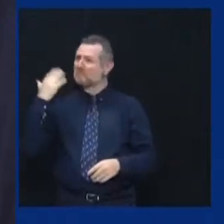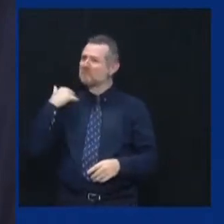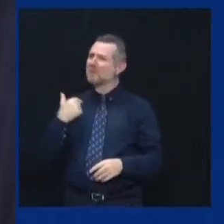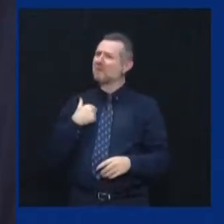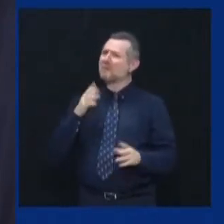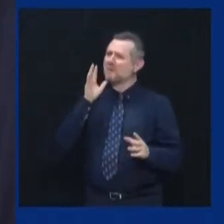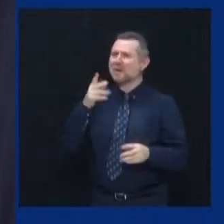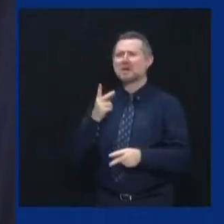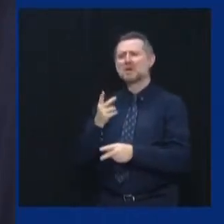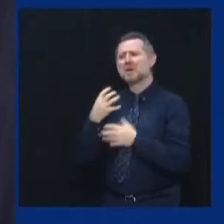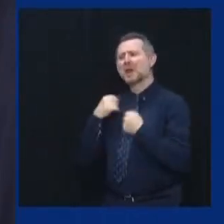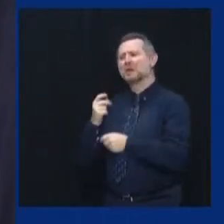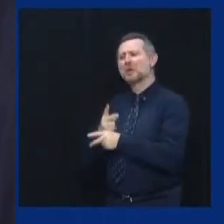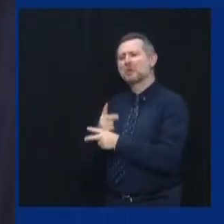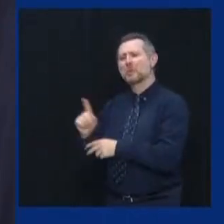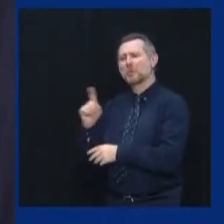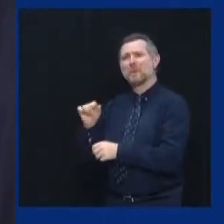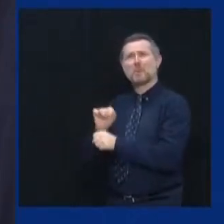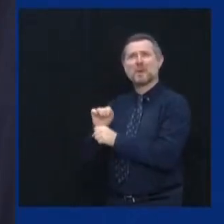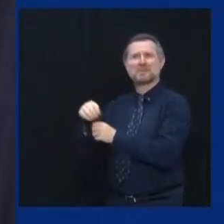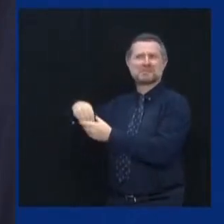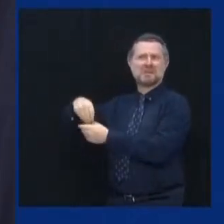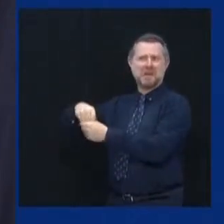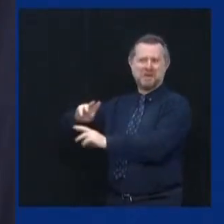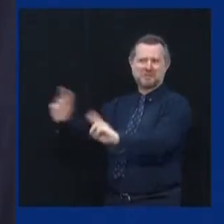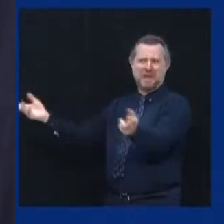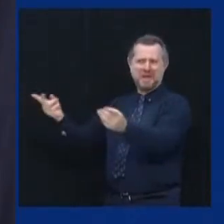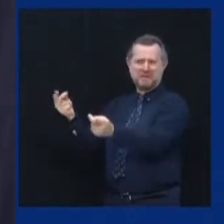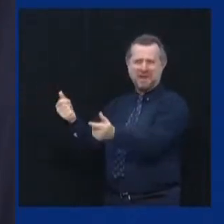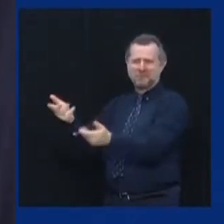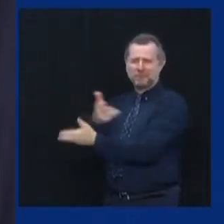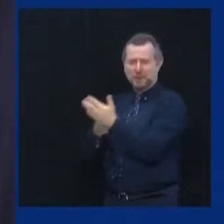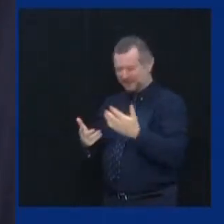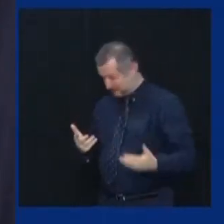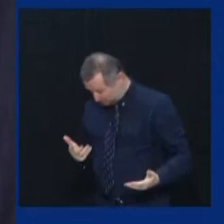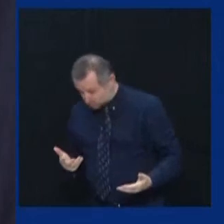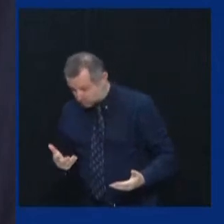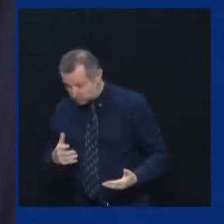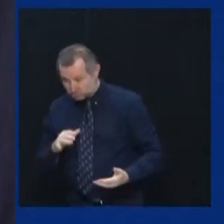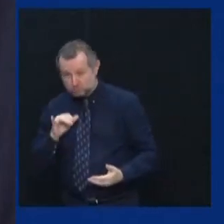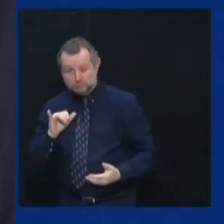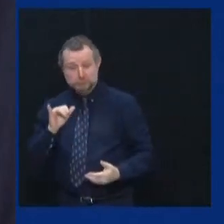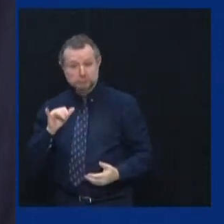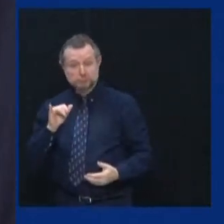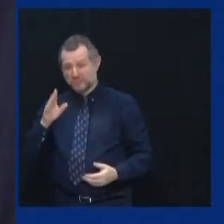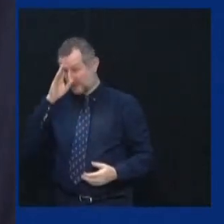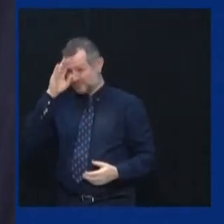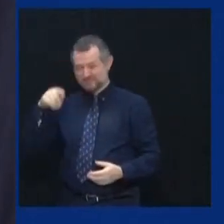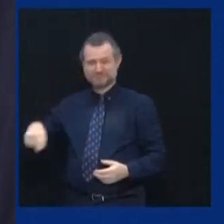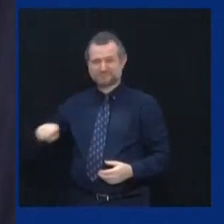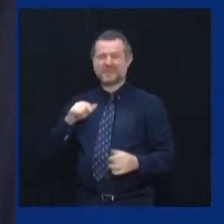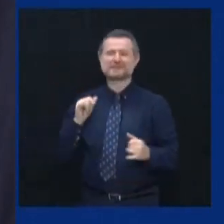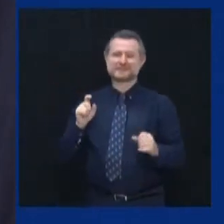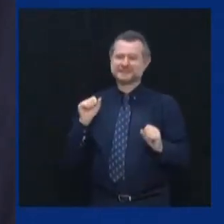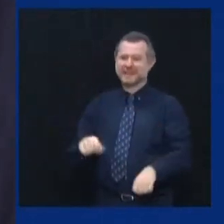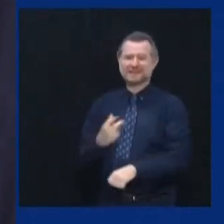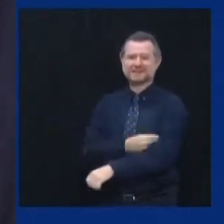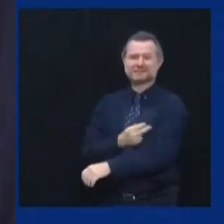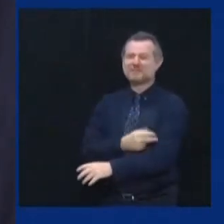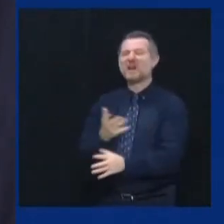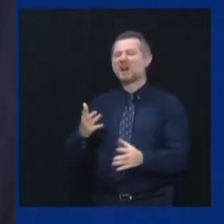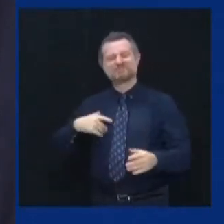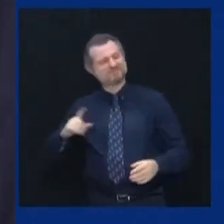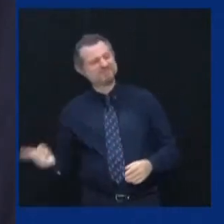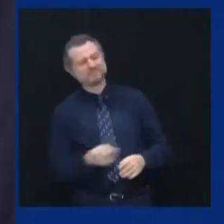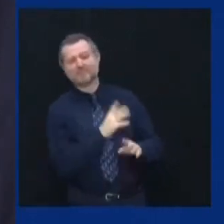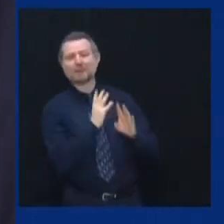healthcare workers work? They work in a hospital. Make the hospital the focal point of the distribution